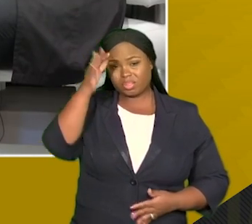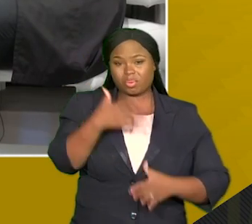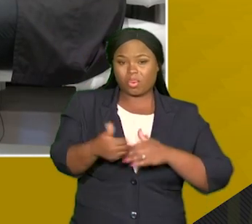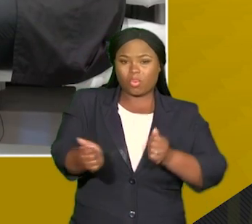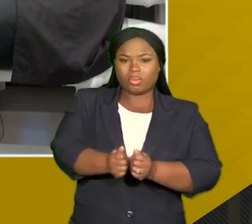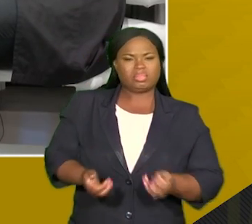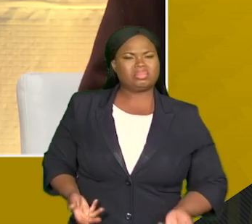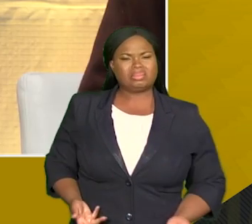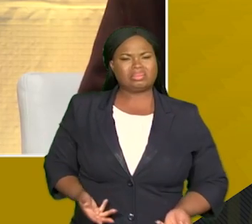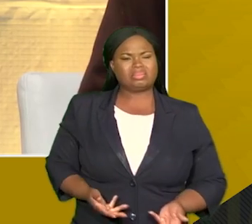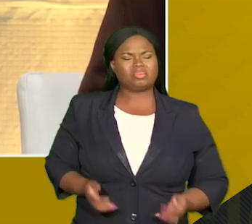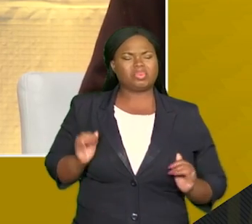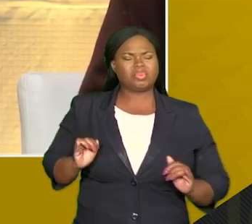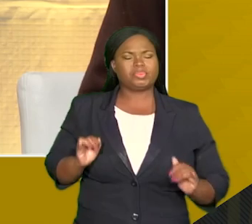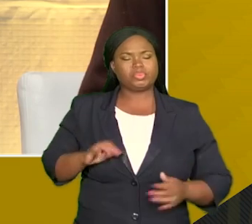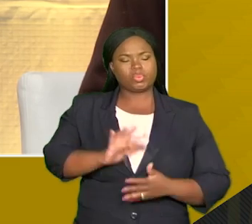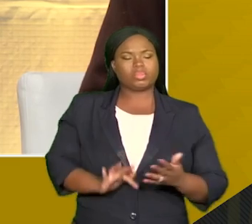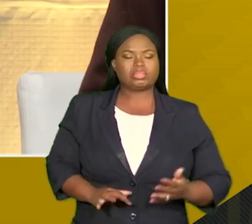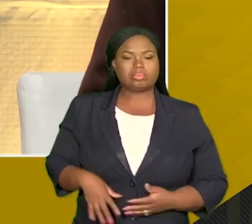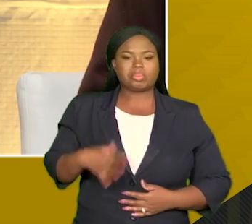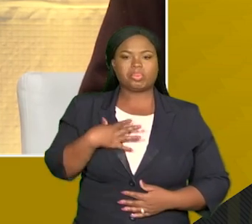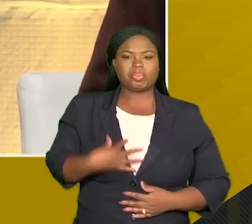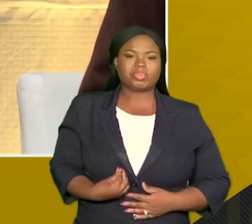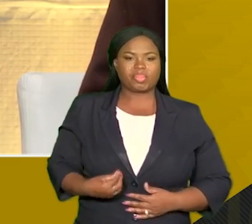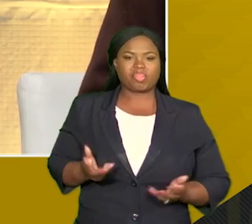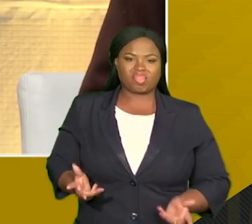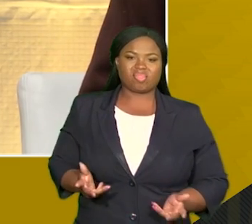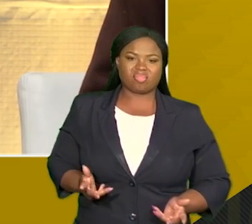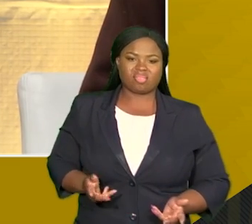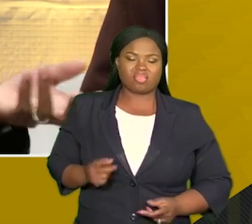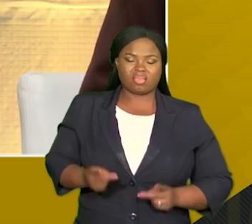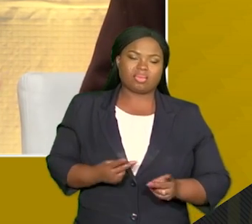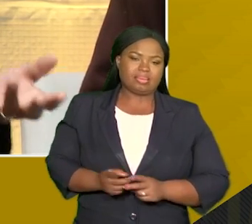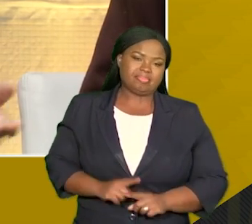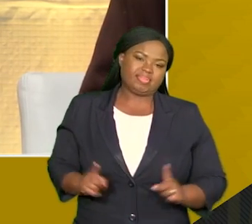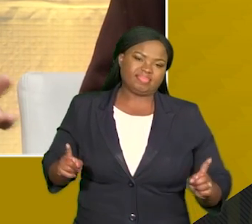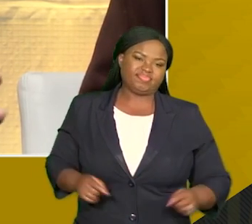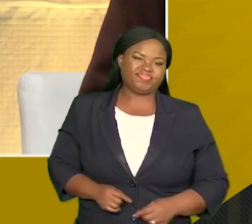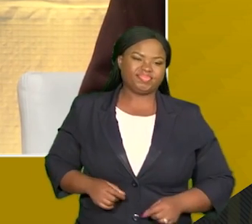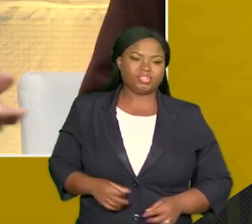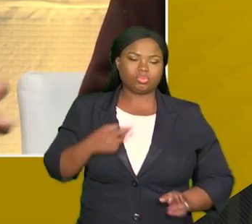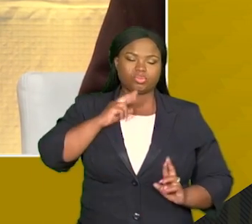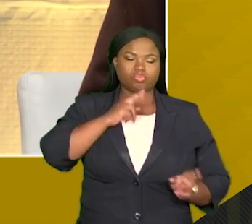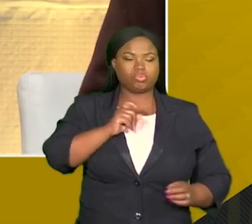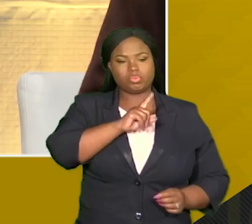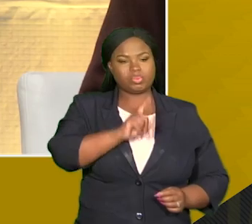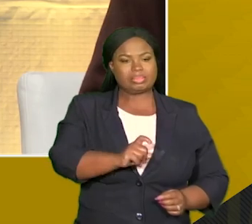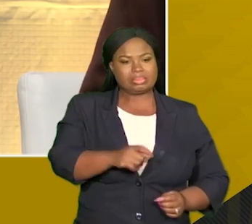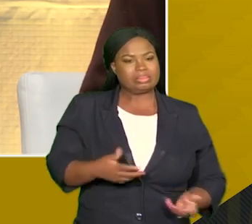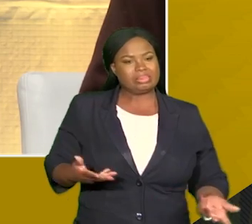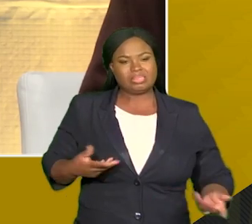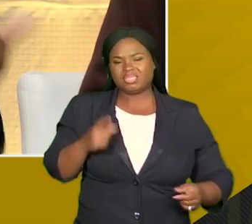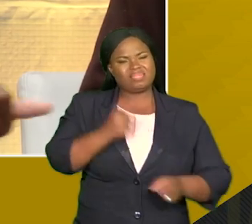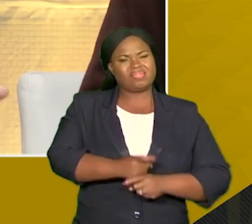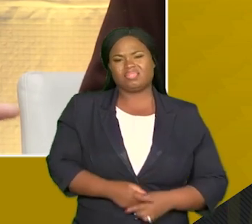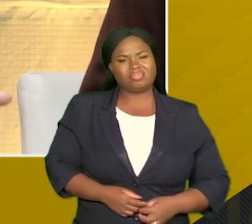colleagues, it's very traumatic and disheartening. So, but as to answer your question, my man, it's very